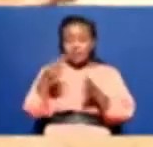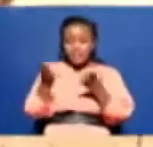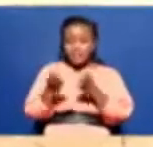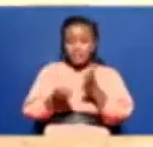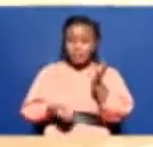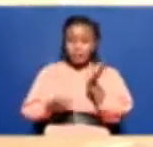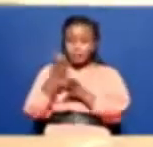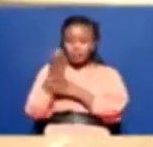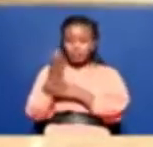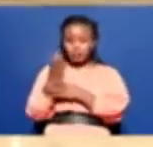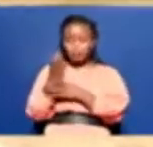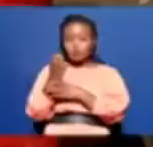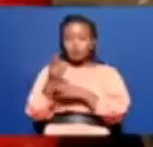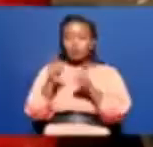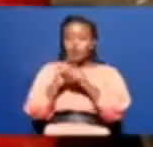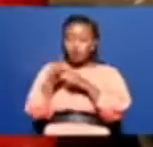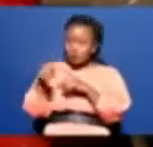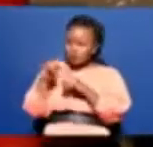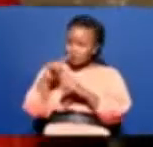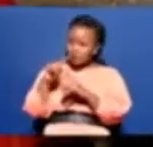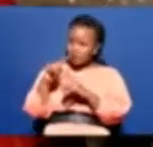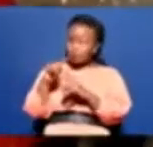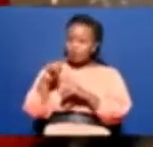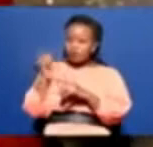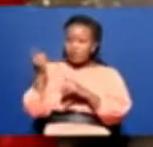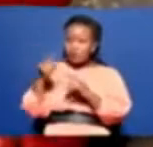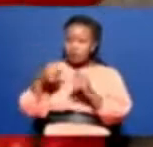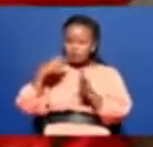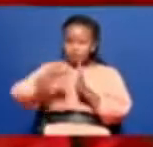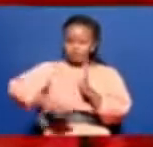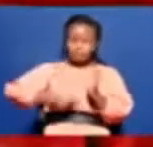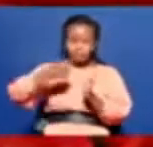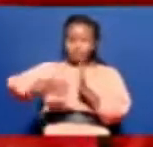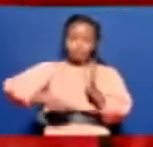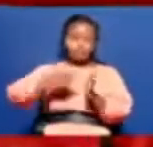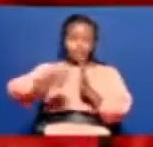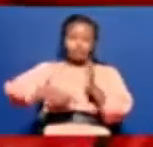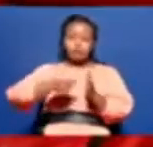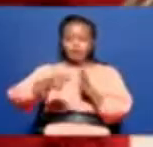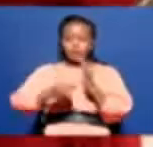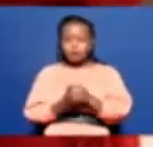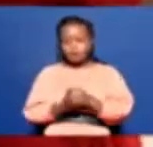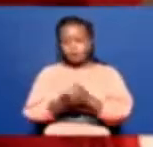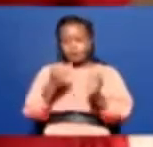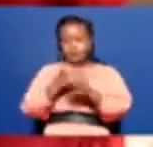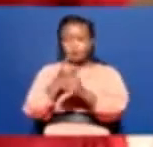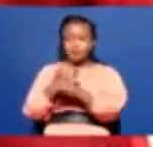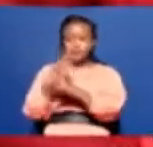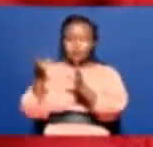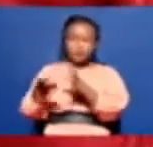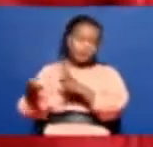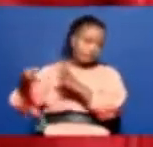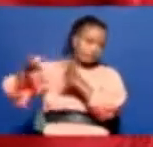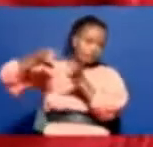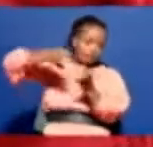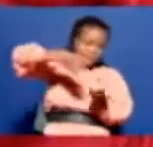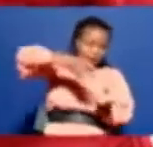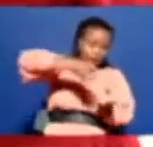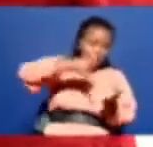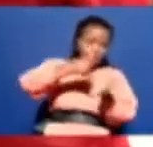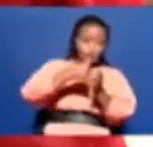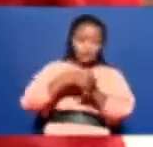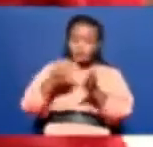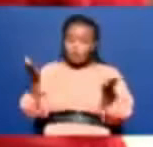now starting the machine. The correct amount of solvents is poured in. This includes preservatives,